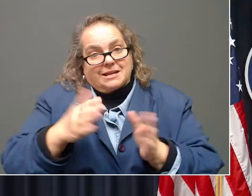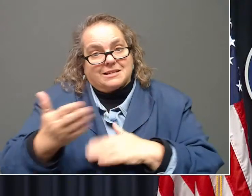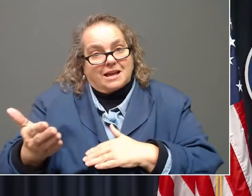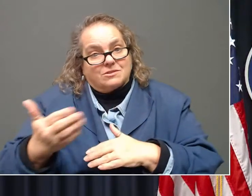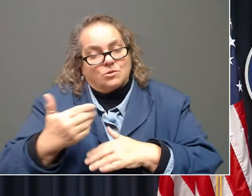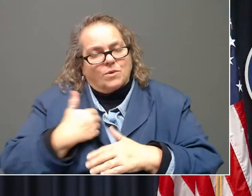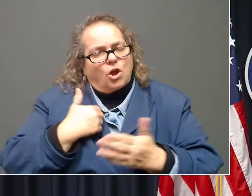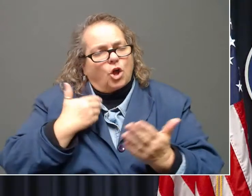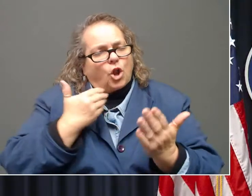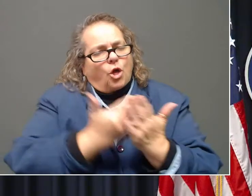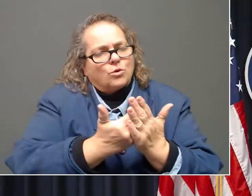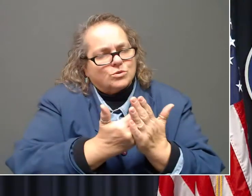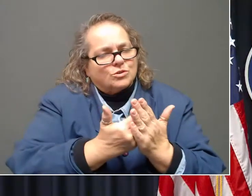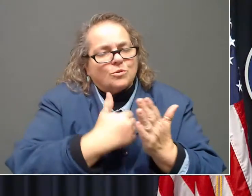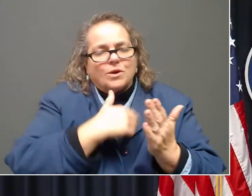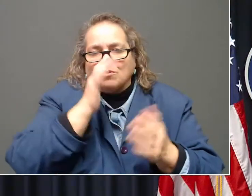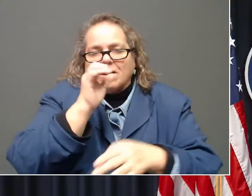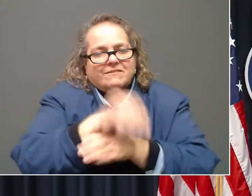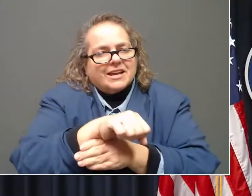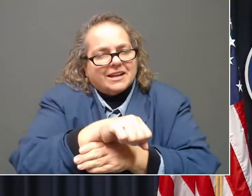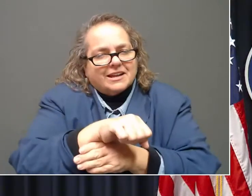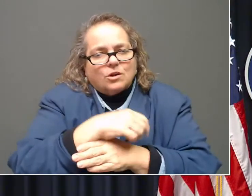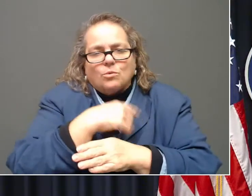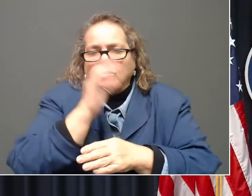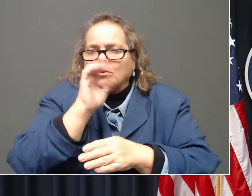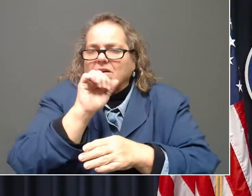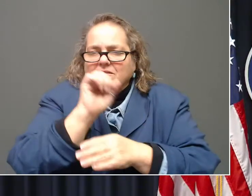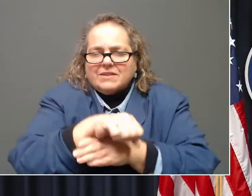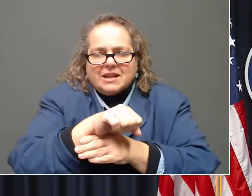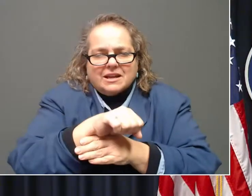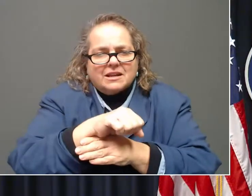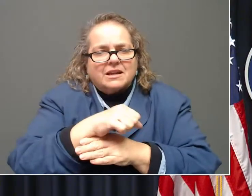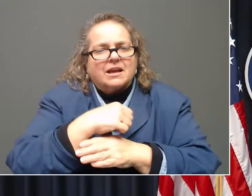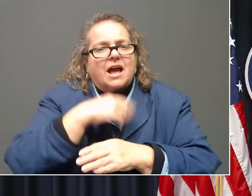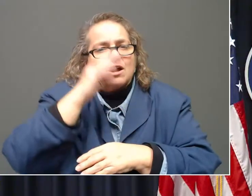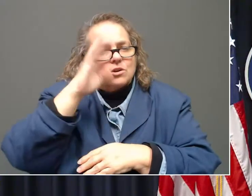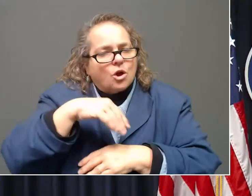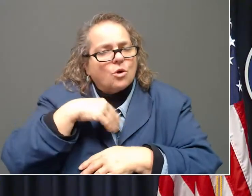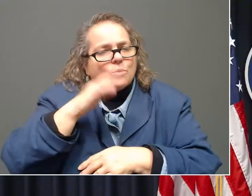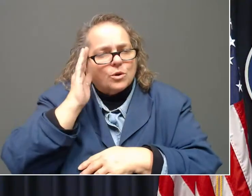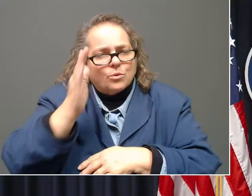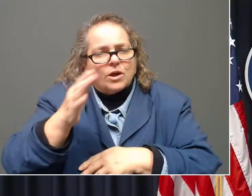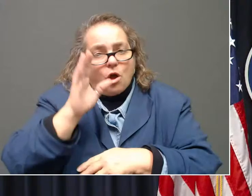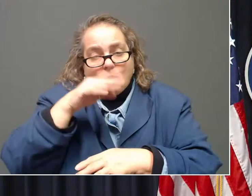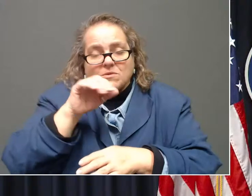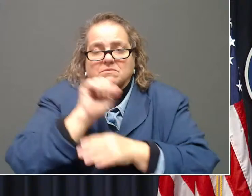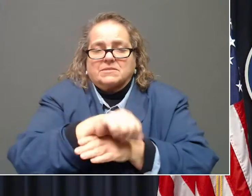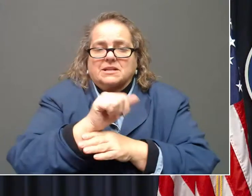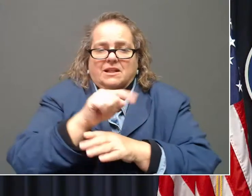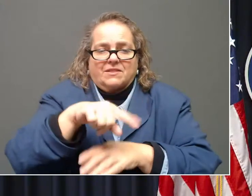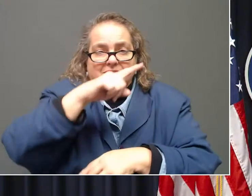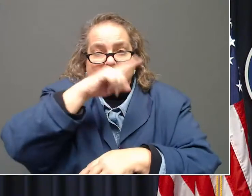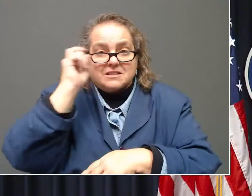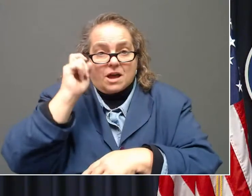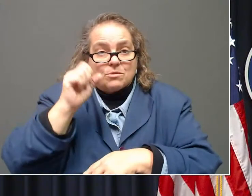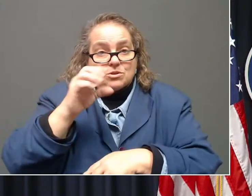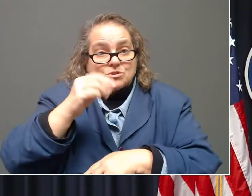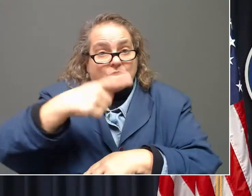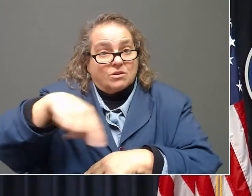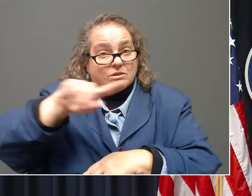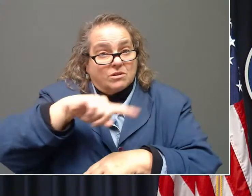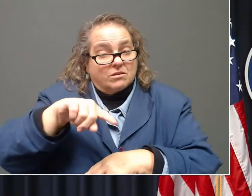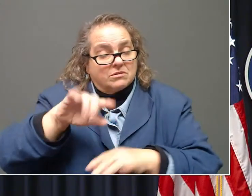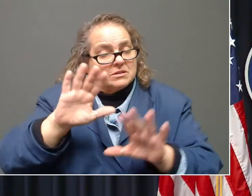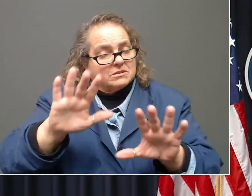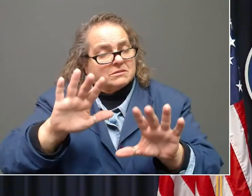declining cases, but we got to get all the way through it. Everybody out there, you've been doing a really good job of wearing your mask. You've been doing a